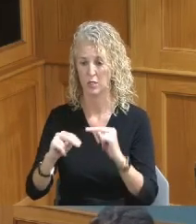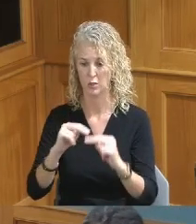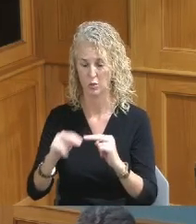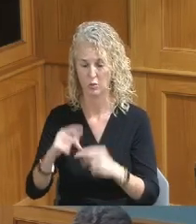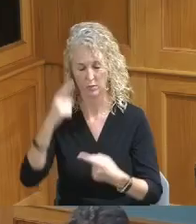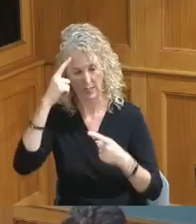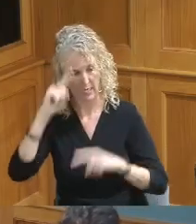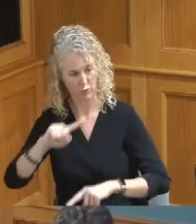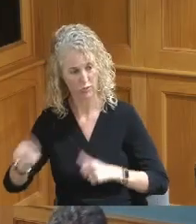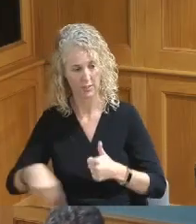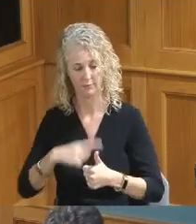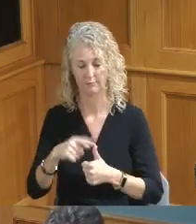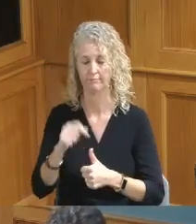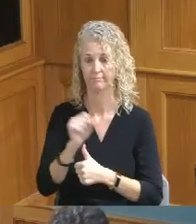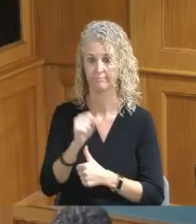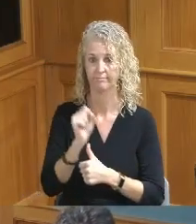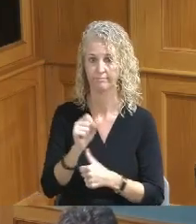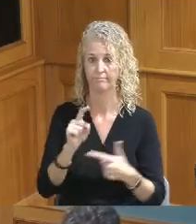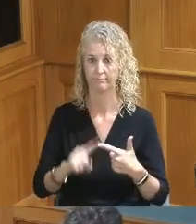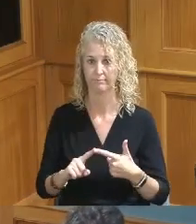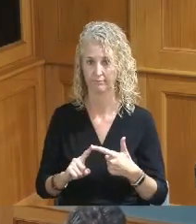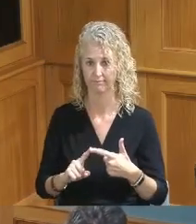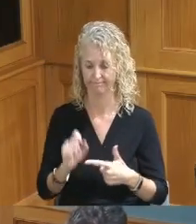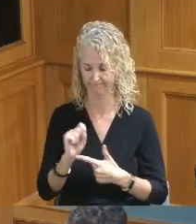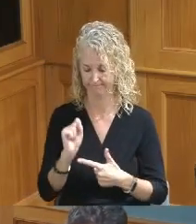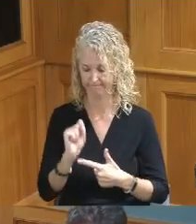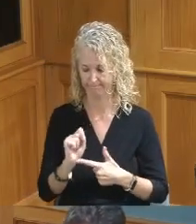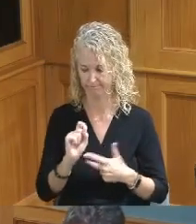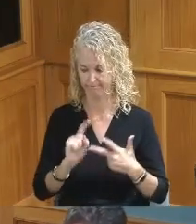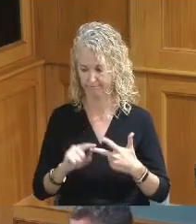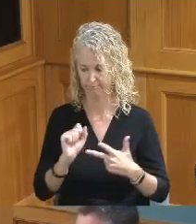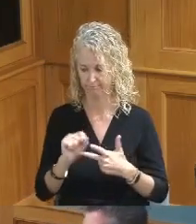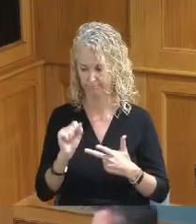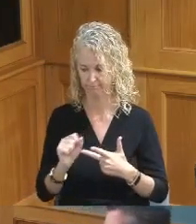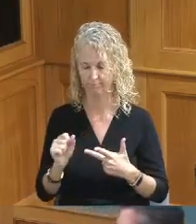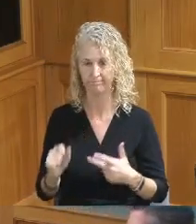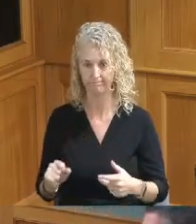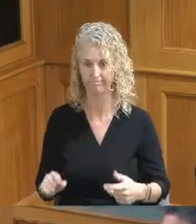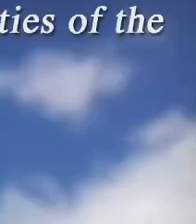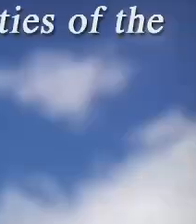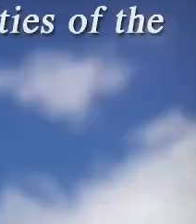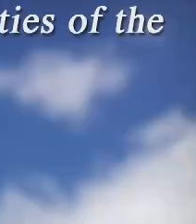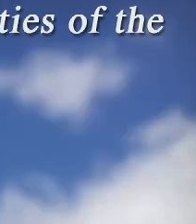Commissioner Driehaus? Yes. Commissioner Summer Dumas? Yes. Commissioner Reese? Yes. Thank you.